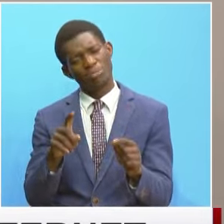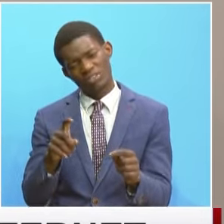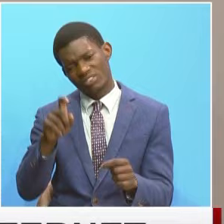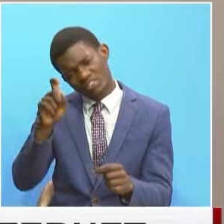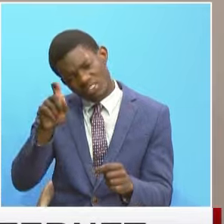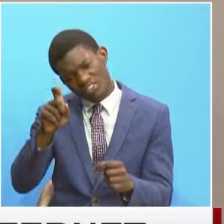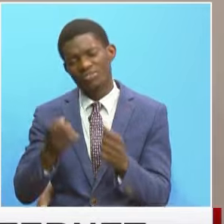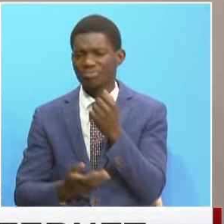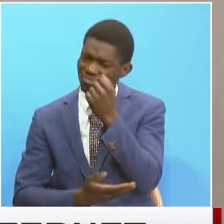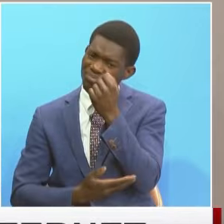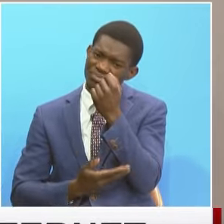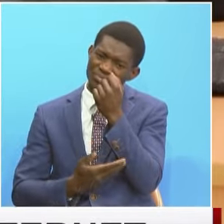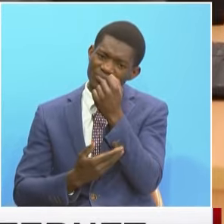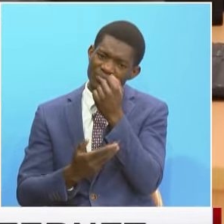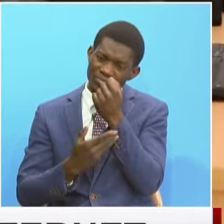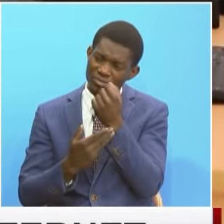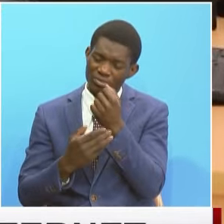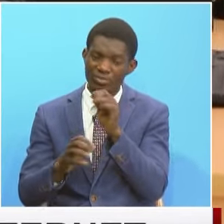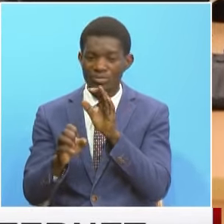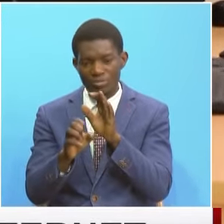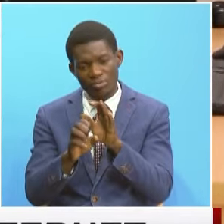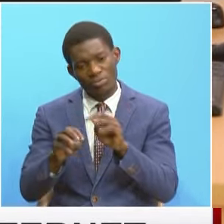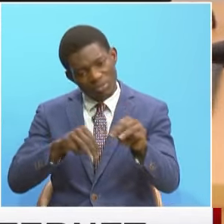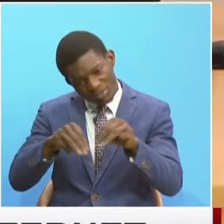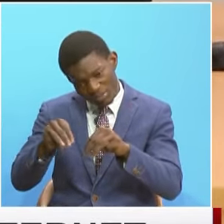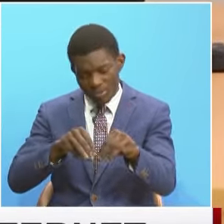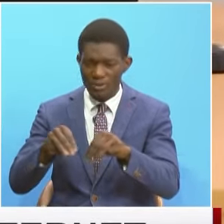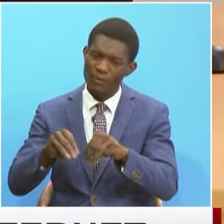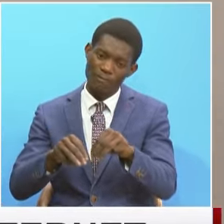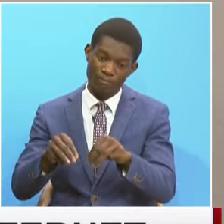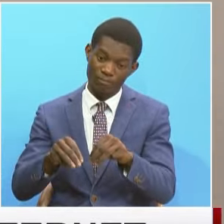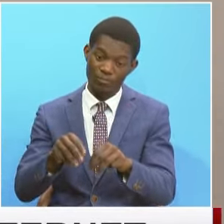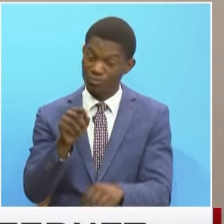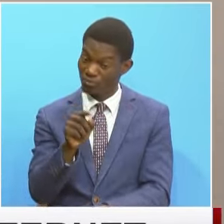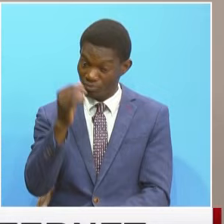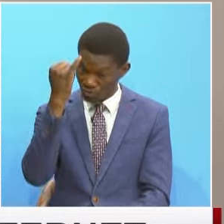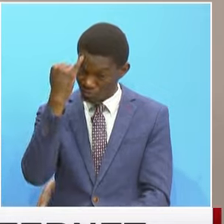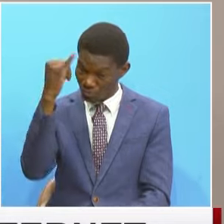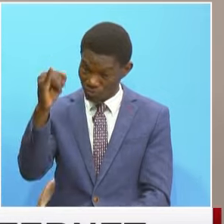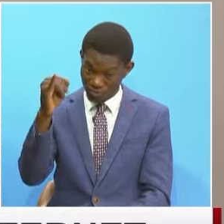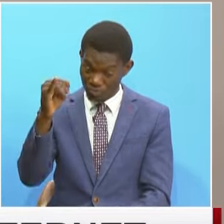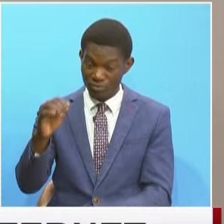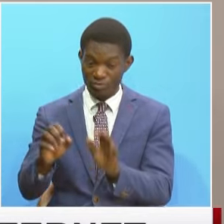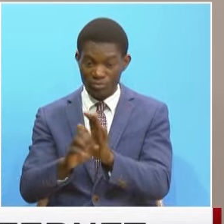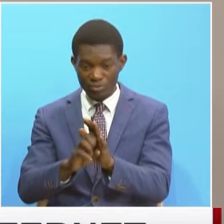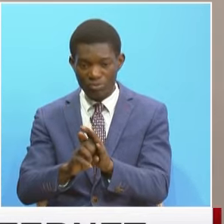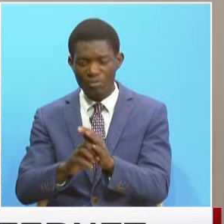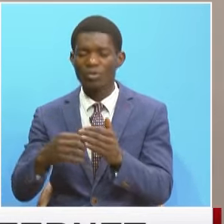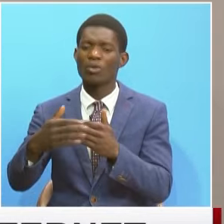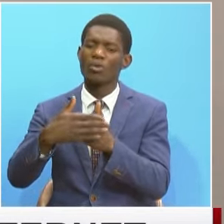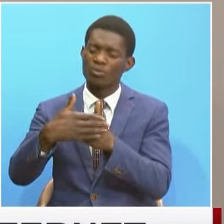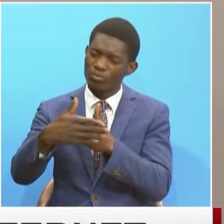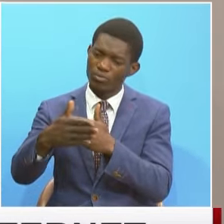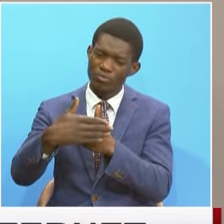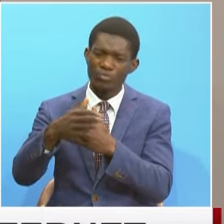heighten on the change management activities. So such initiatives as the automated gate pass go a